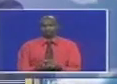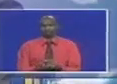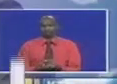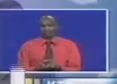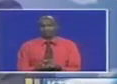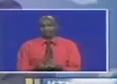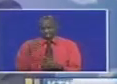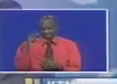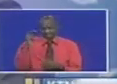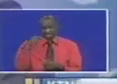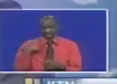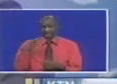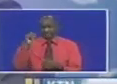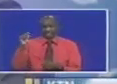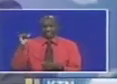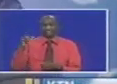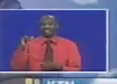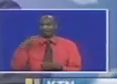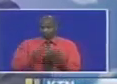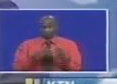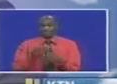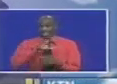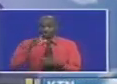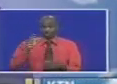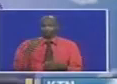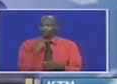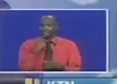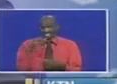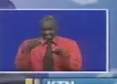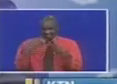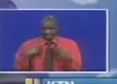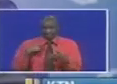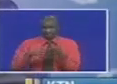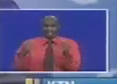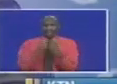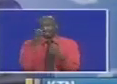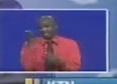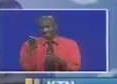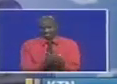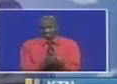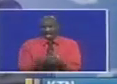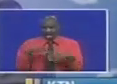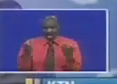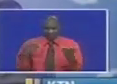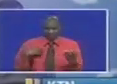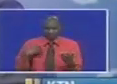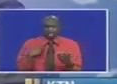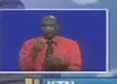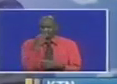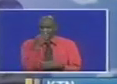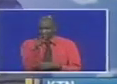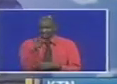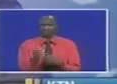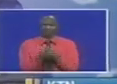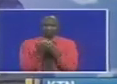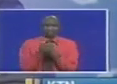KTN's Mercy Kandia coming to us from the county of Turkana, just giving us the latest on what's happening there as far as relief food efforts